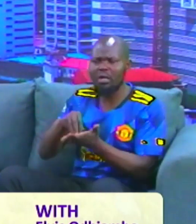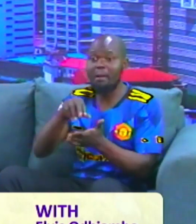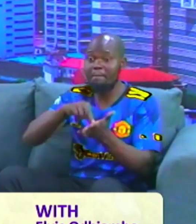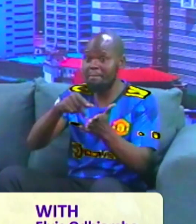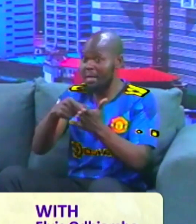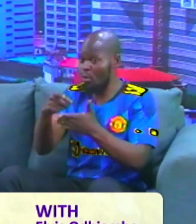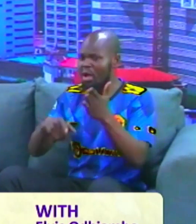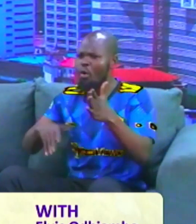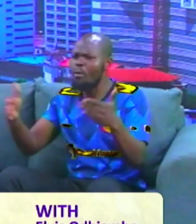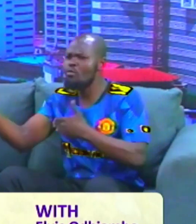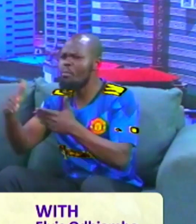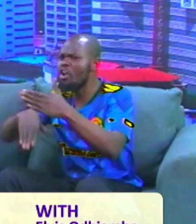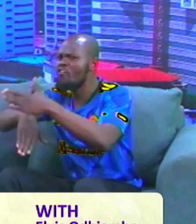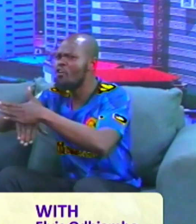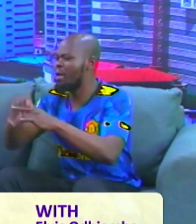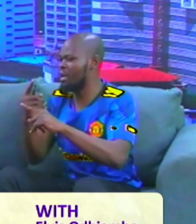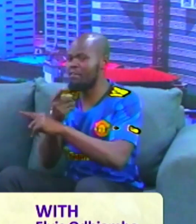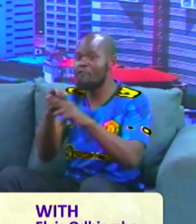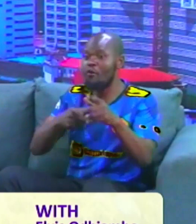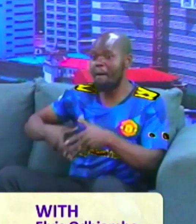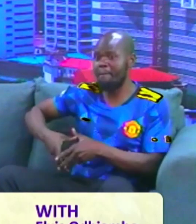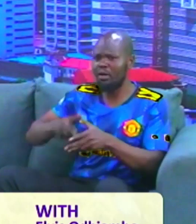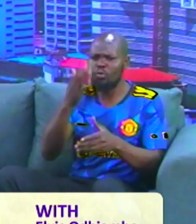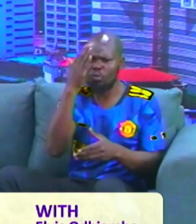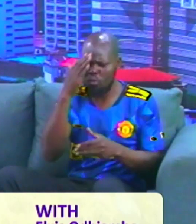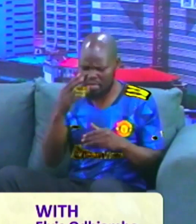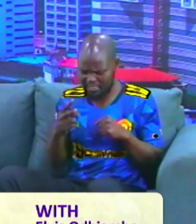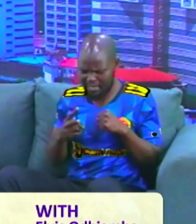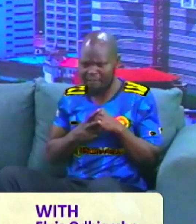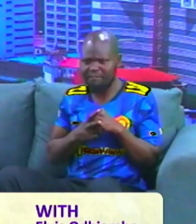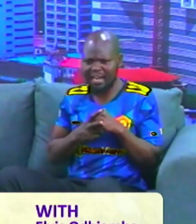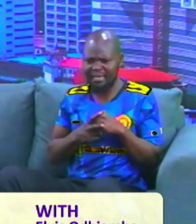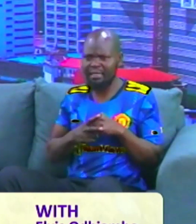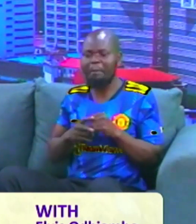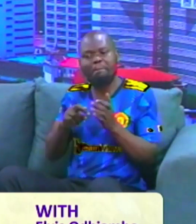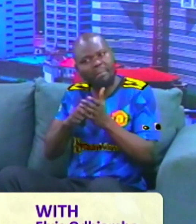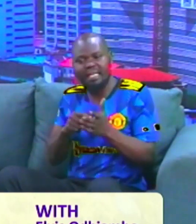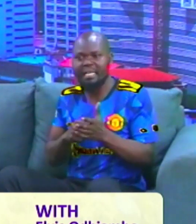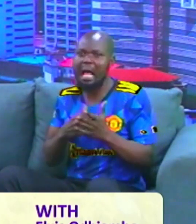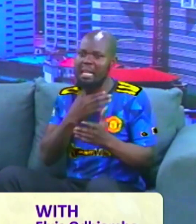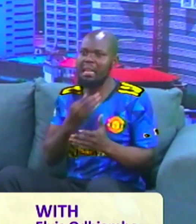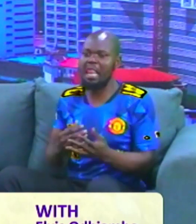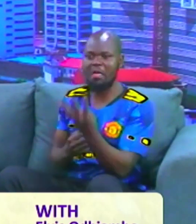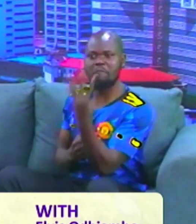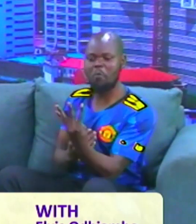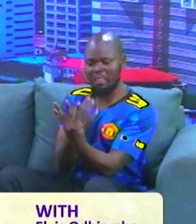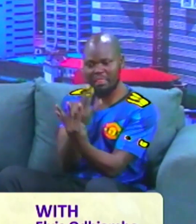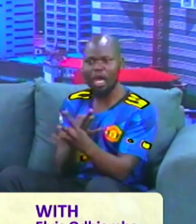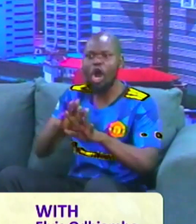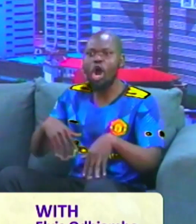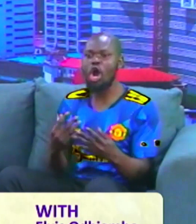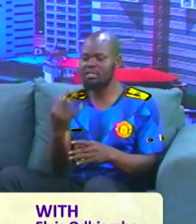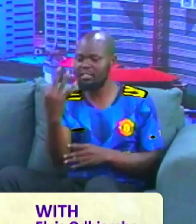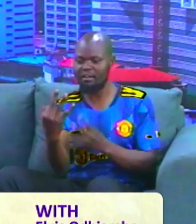who, as we all know, is a very good expert. He knows the tactical positioning of rugby. Right. And